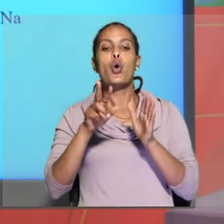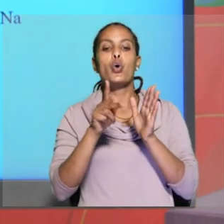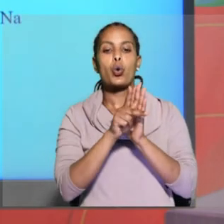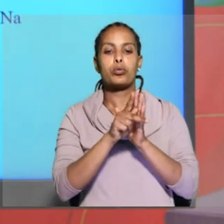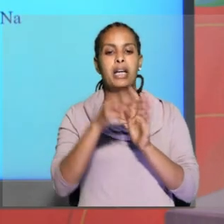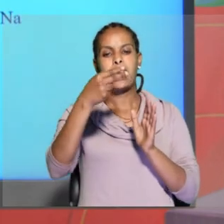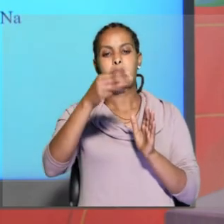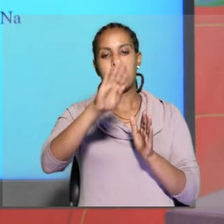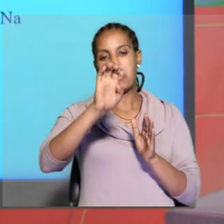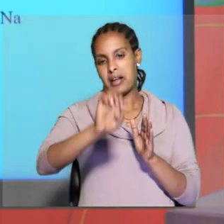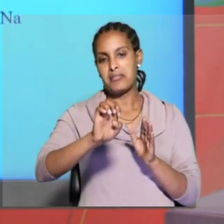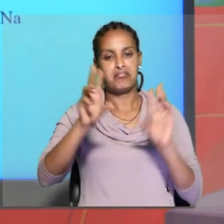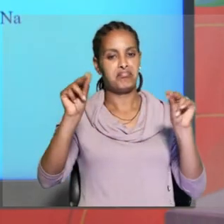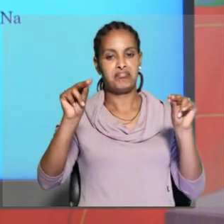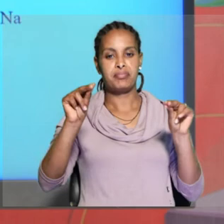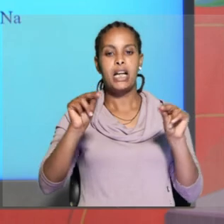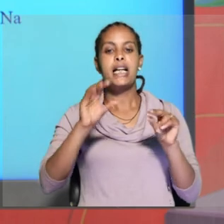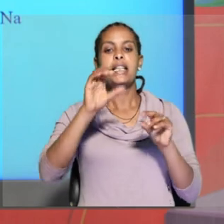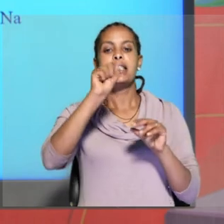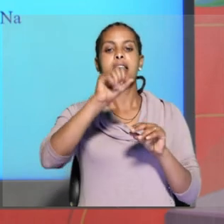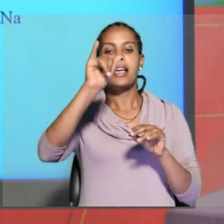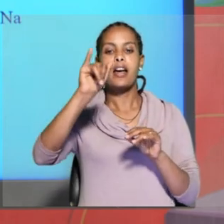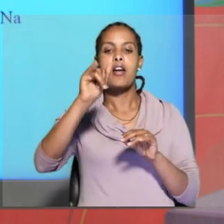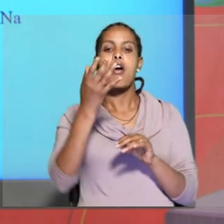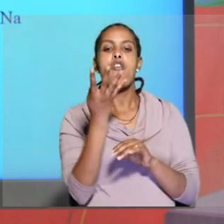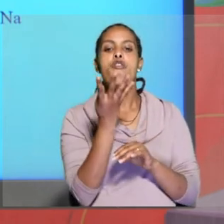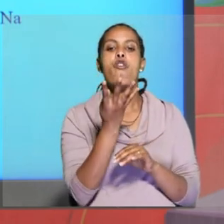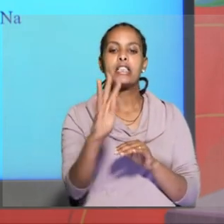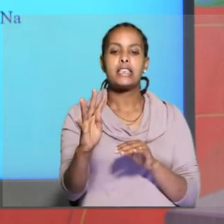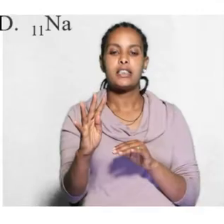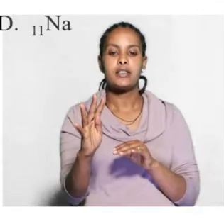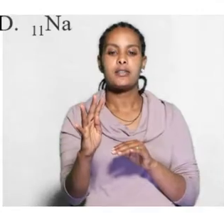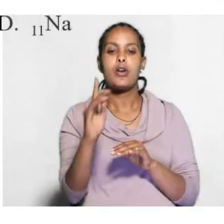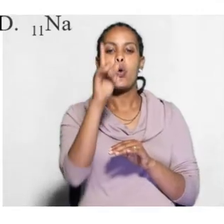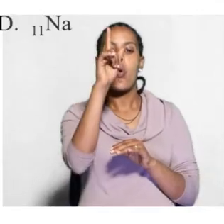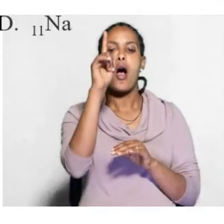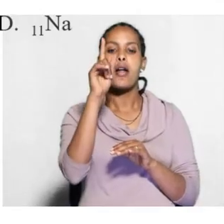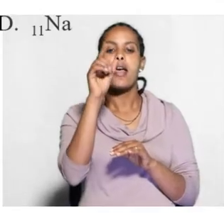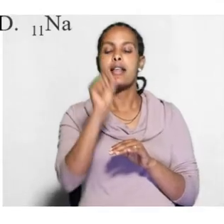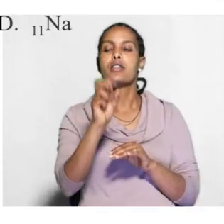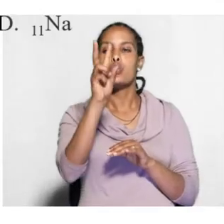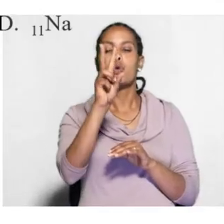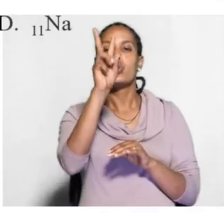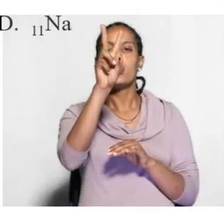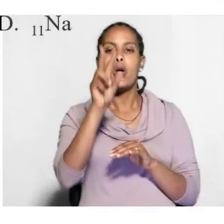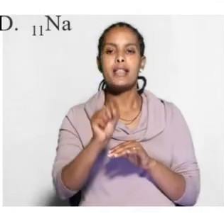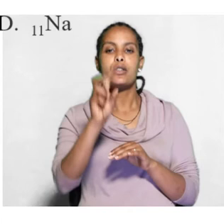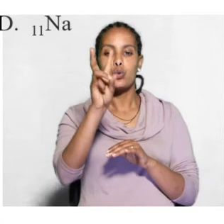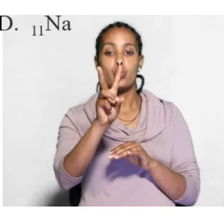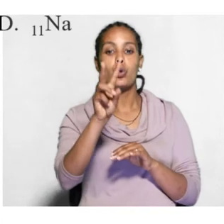here. Silicon with atomic number 14, electronic configuration 1s2,